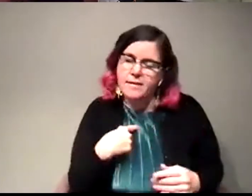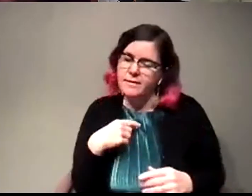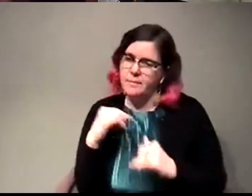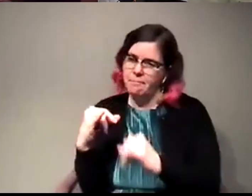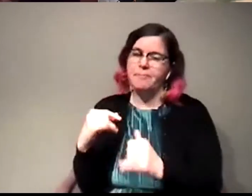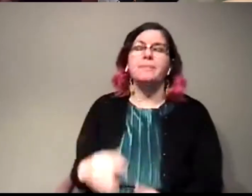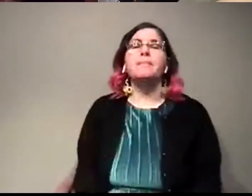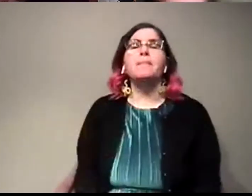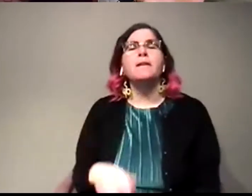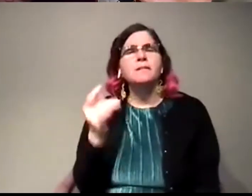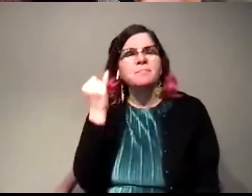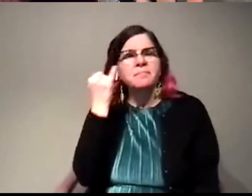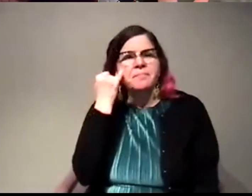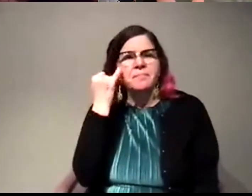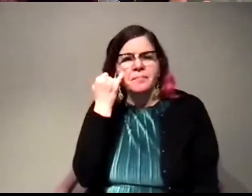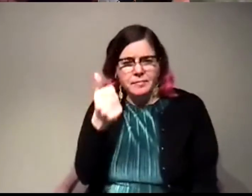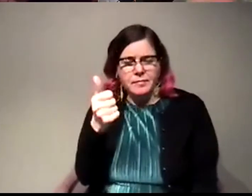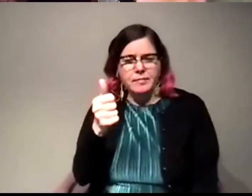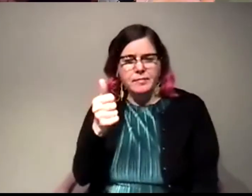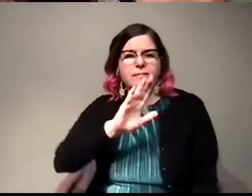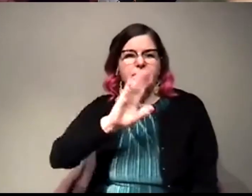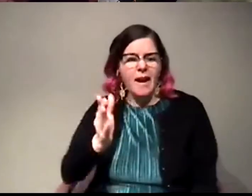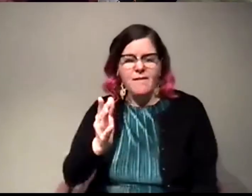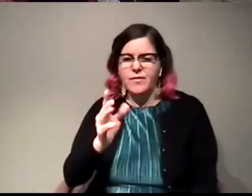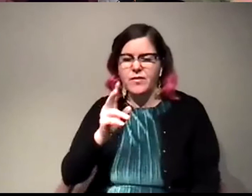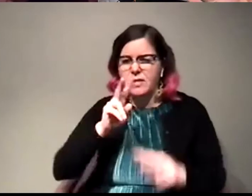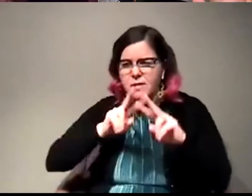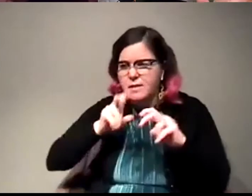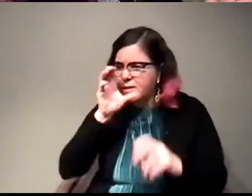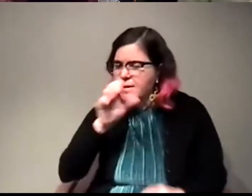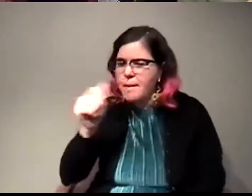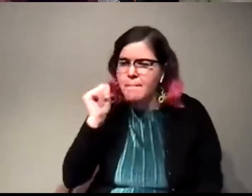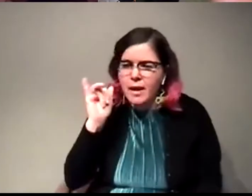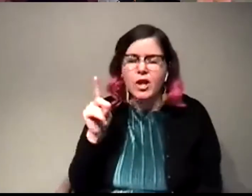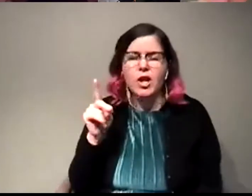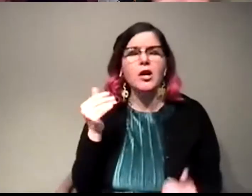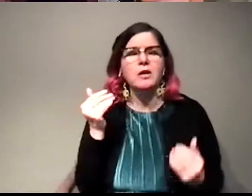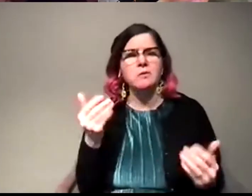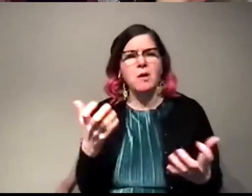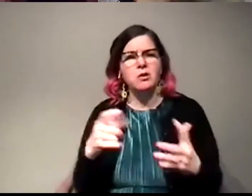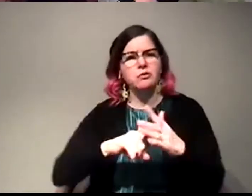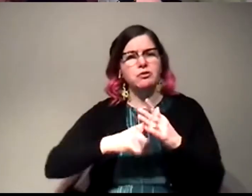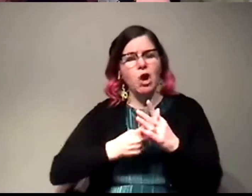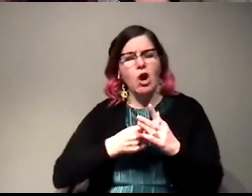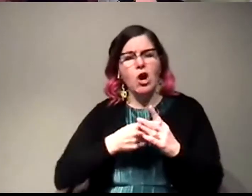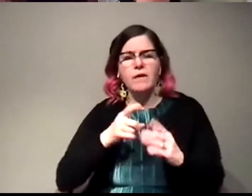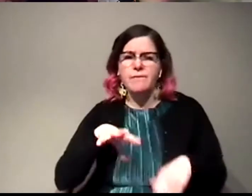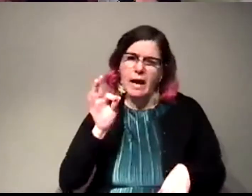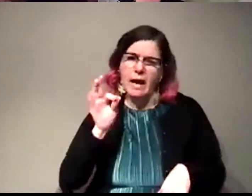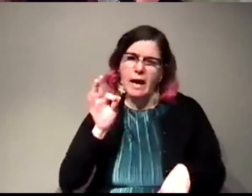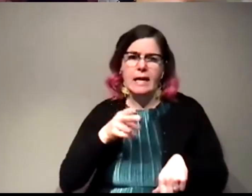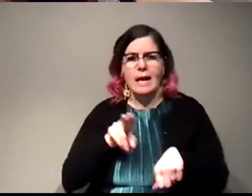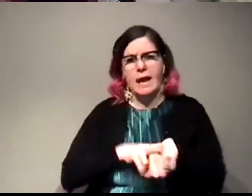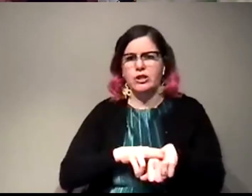you have never really gone in your backyard before and you want to start like finding the nature that lives in your backyard,